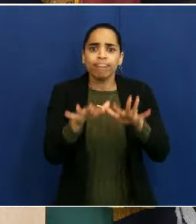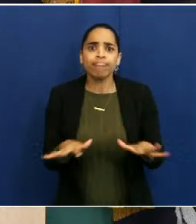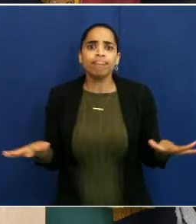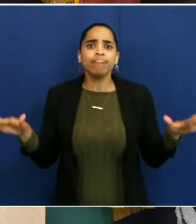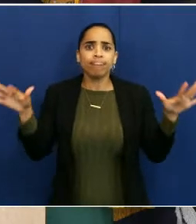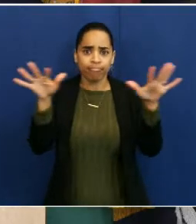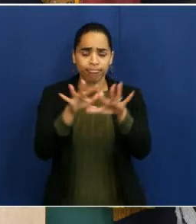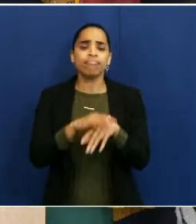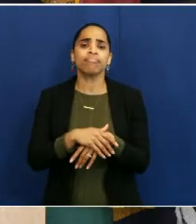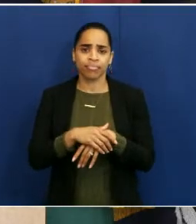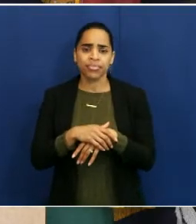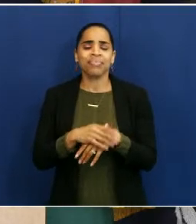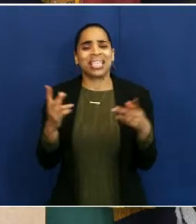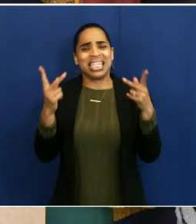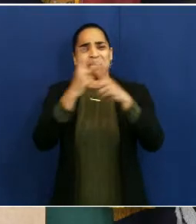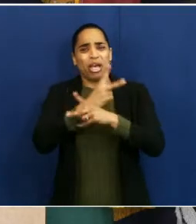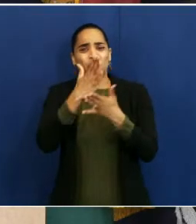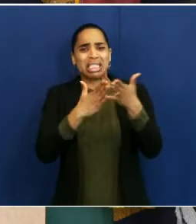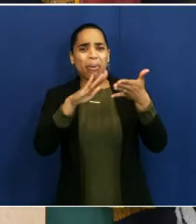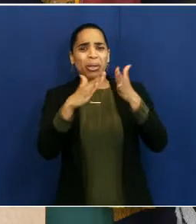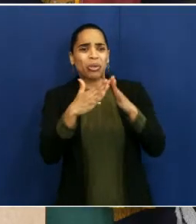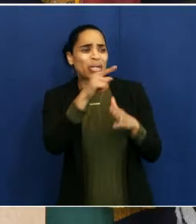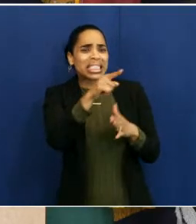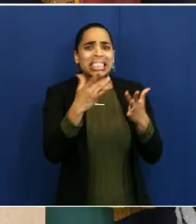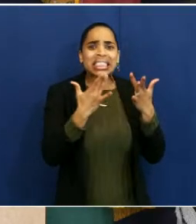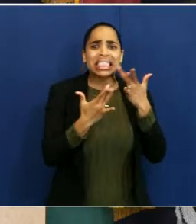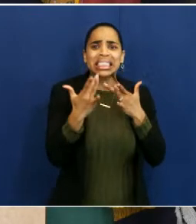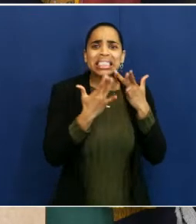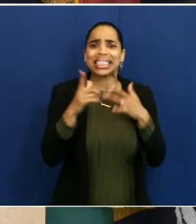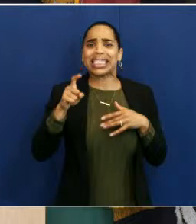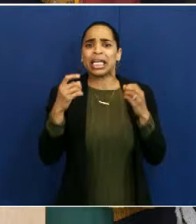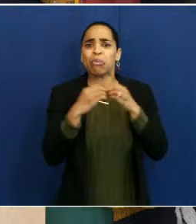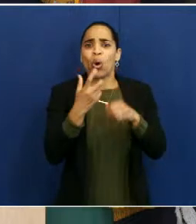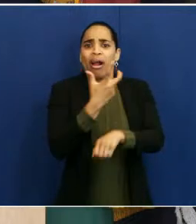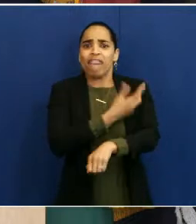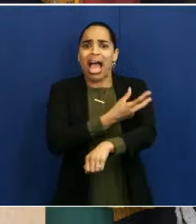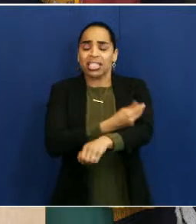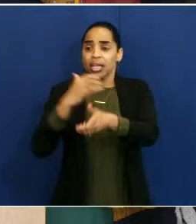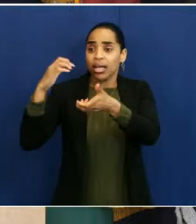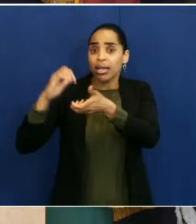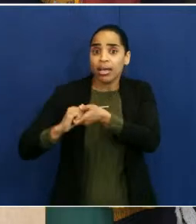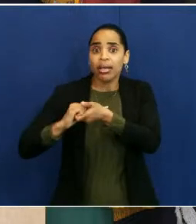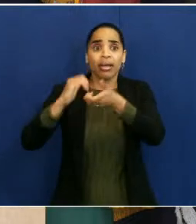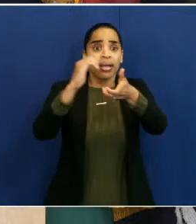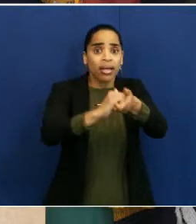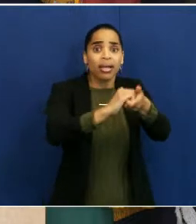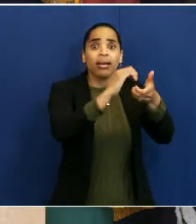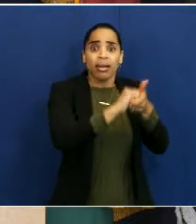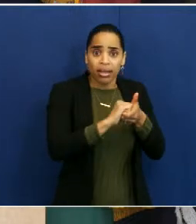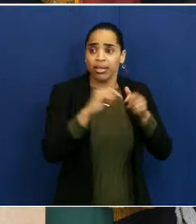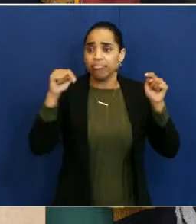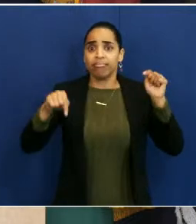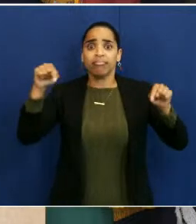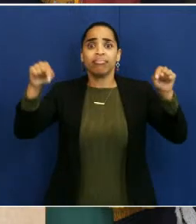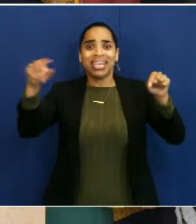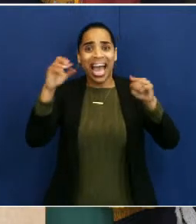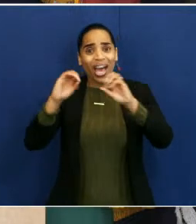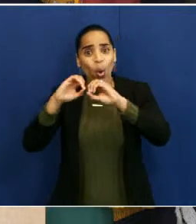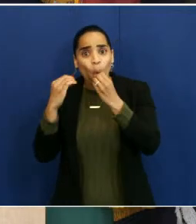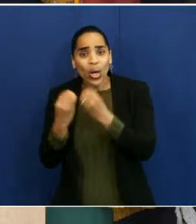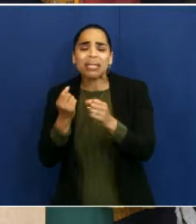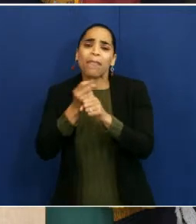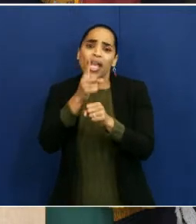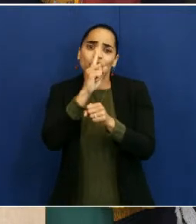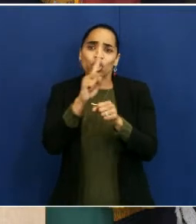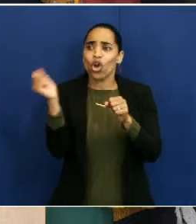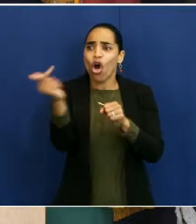rates, especially in hard-to-reach communities. We're doing that through partnerships with trusted communities and faith-based organizations to ensure that everyone